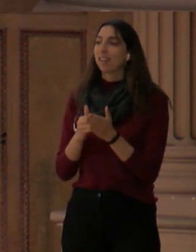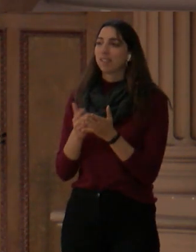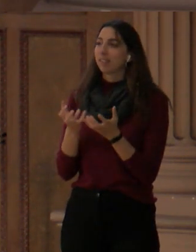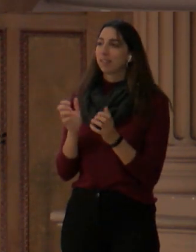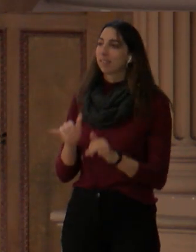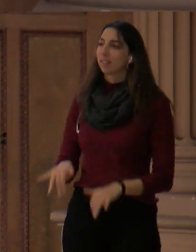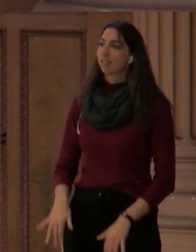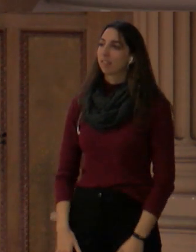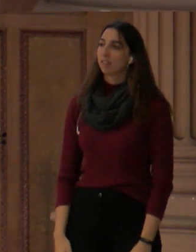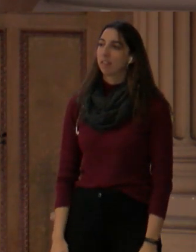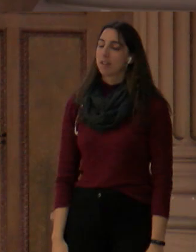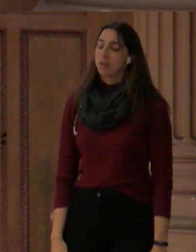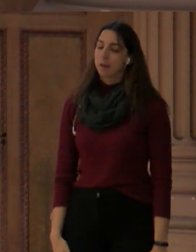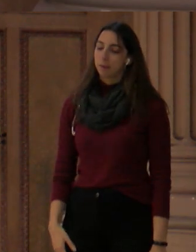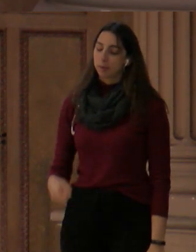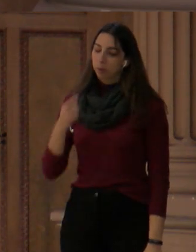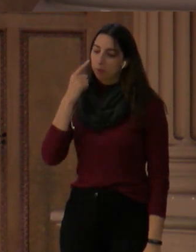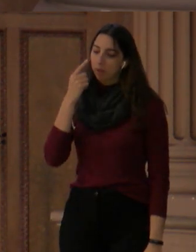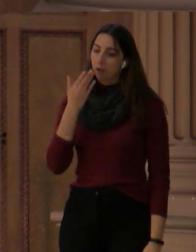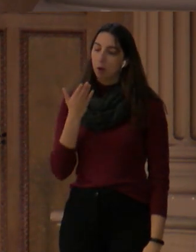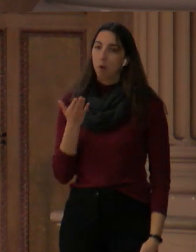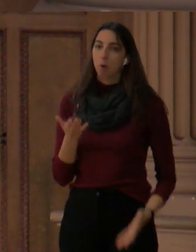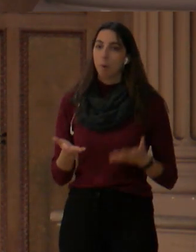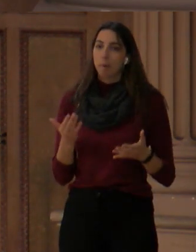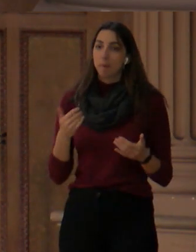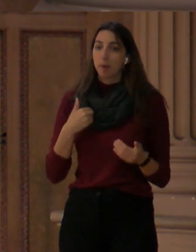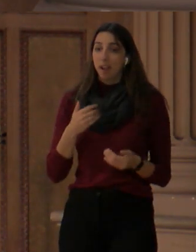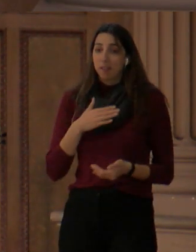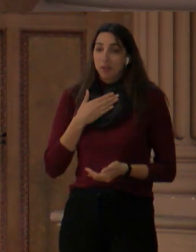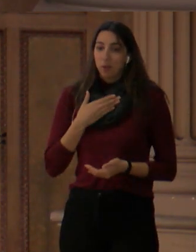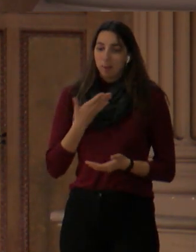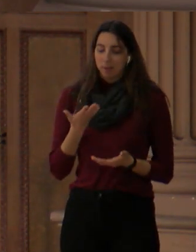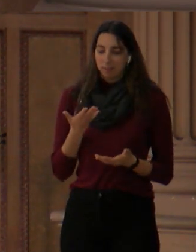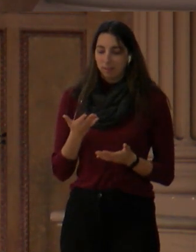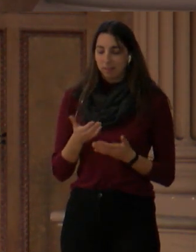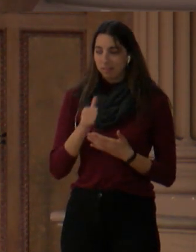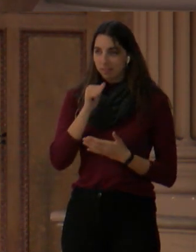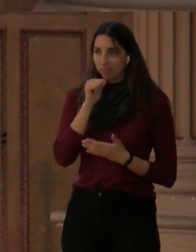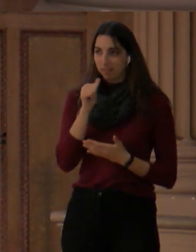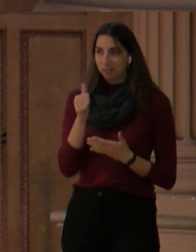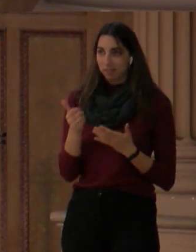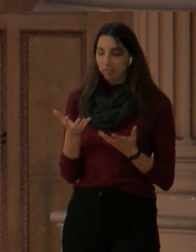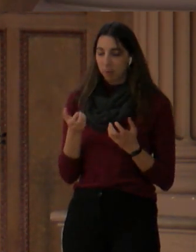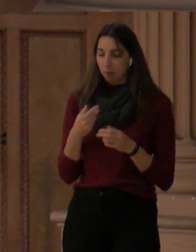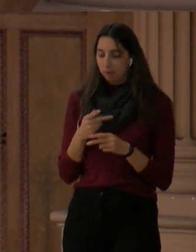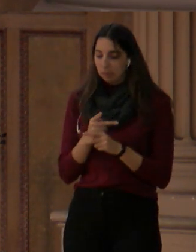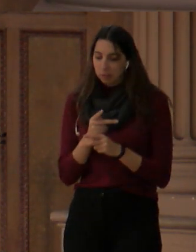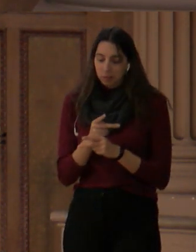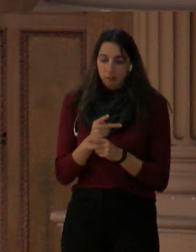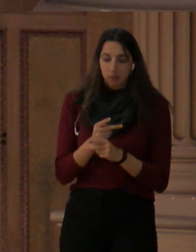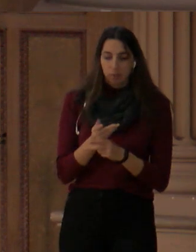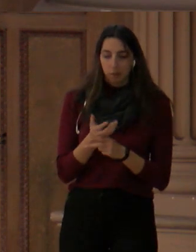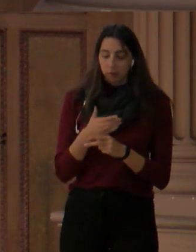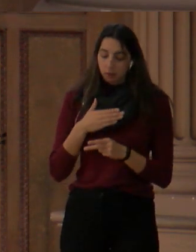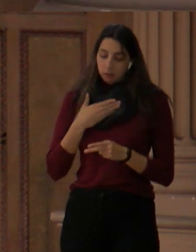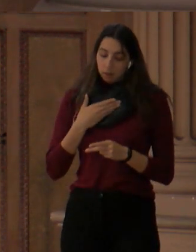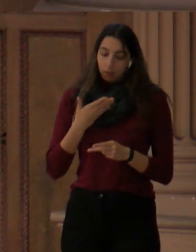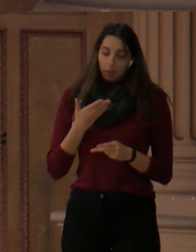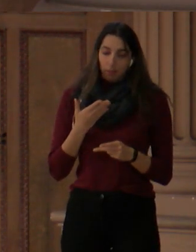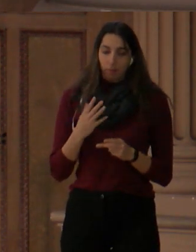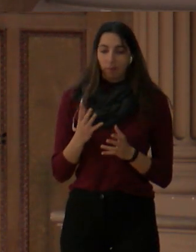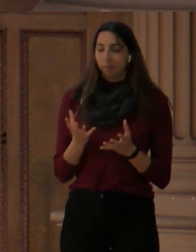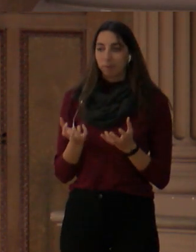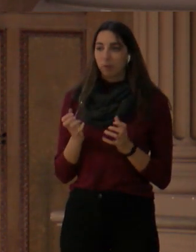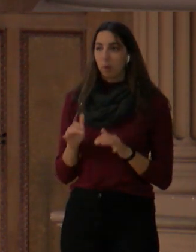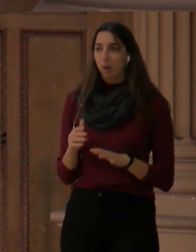You feel like you could have some joy, but your joy always had to have a seatbelt on because you had to be cautious enough with it because that could get out of hand and then you could